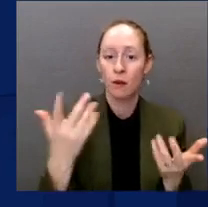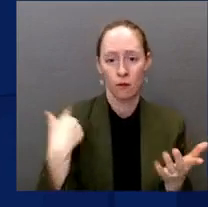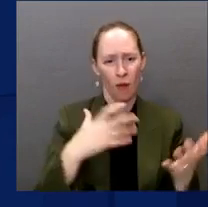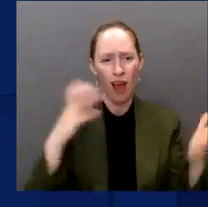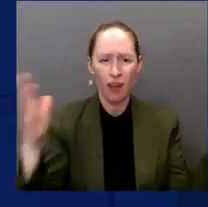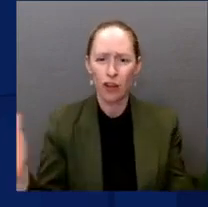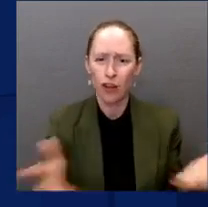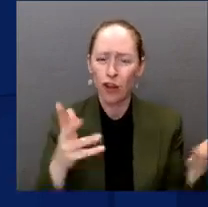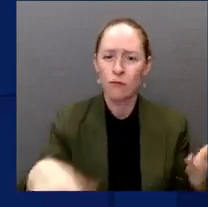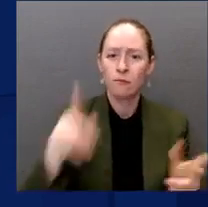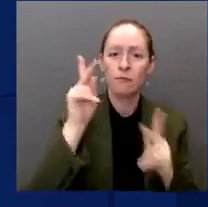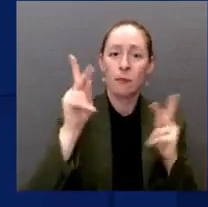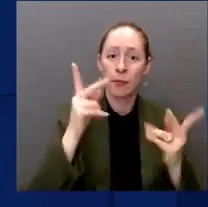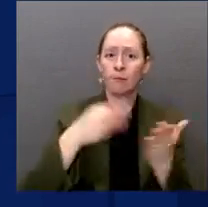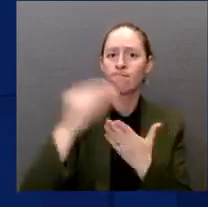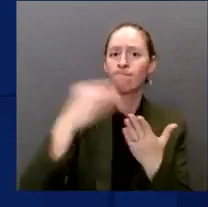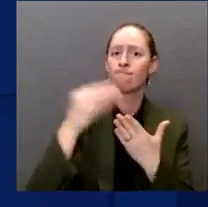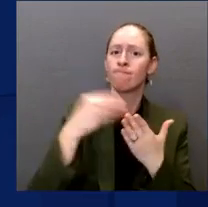We rely